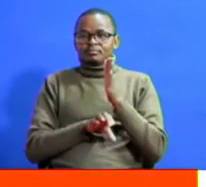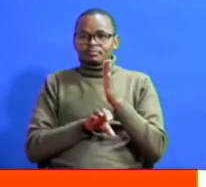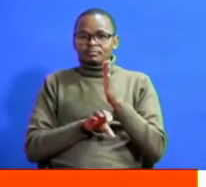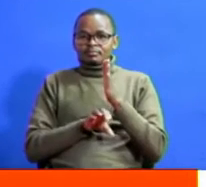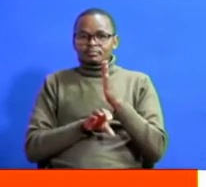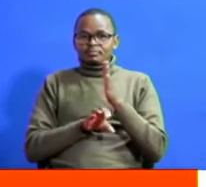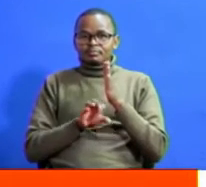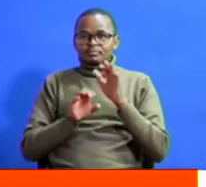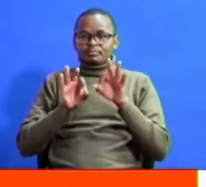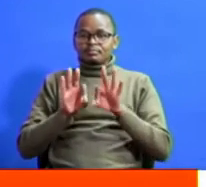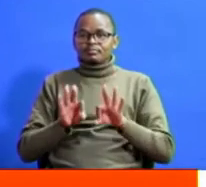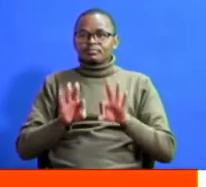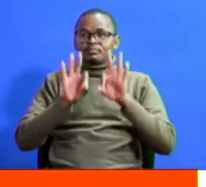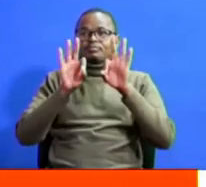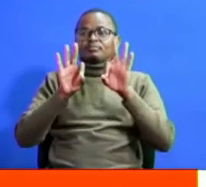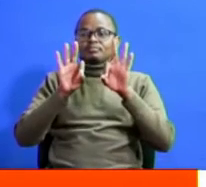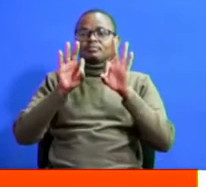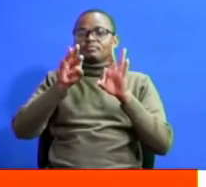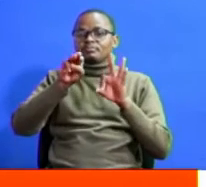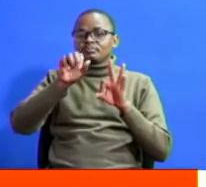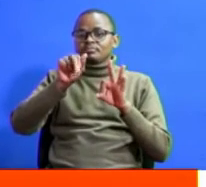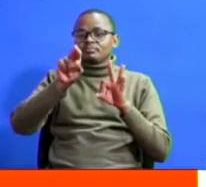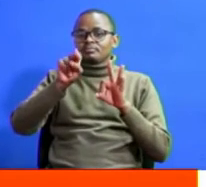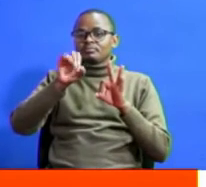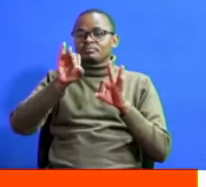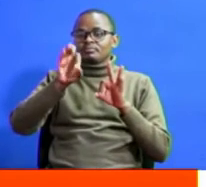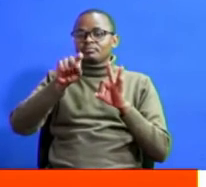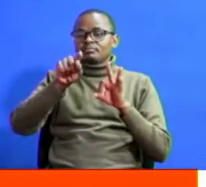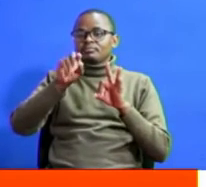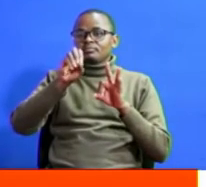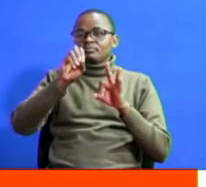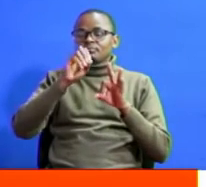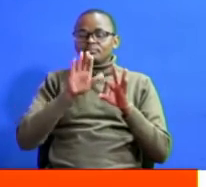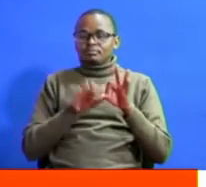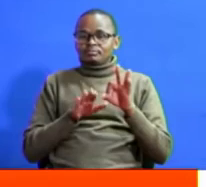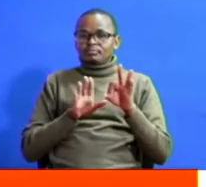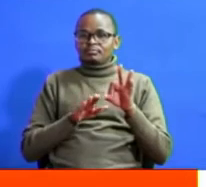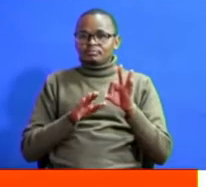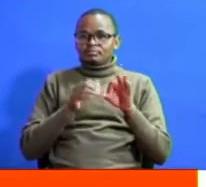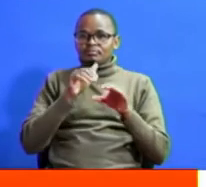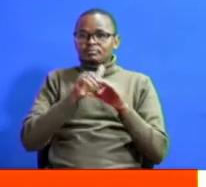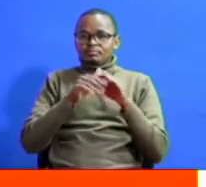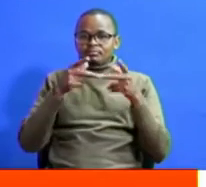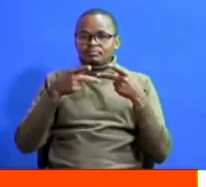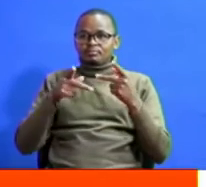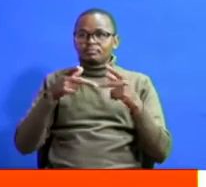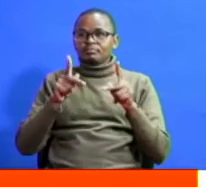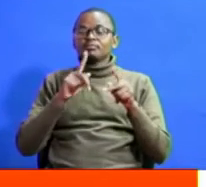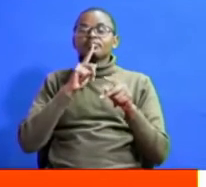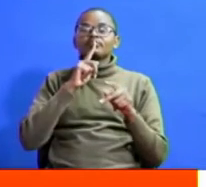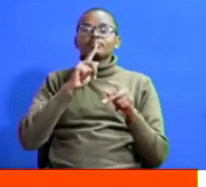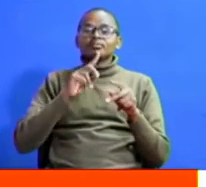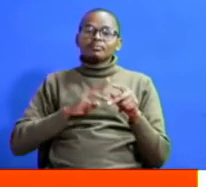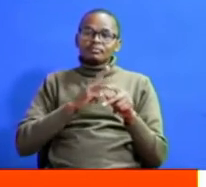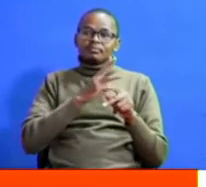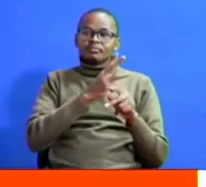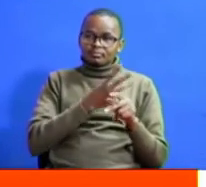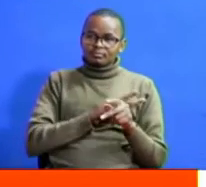a wonderful manifesto to favor the women and the girl childs in the population. So we